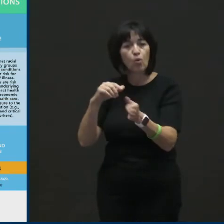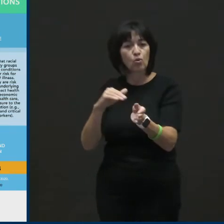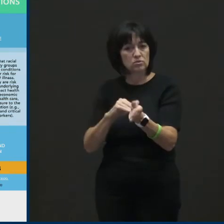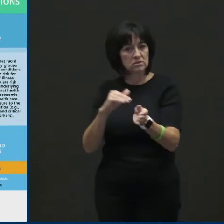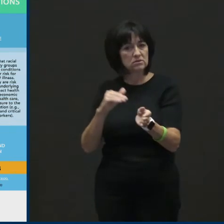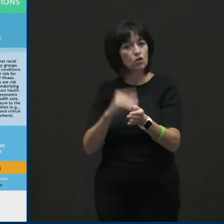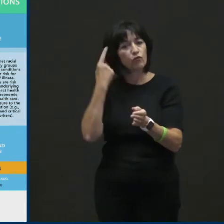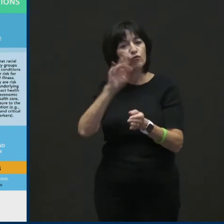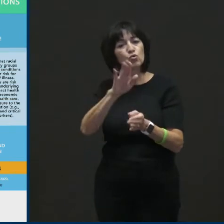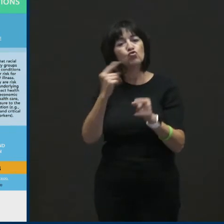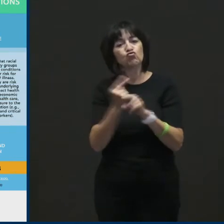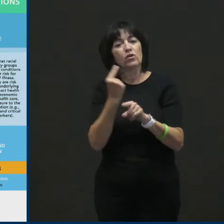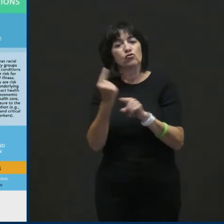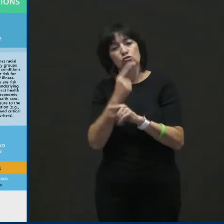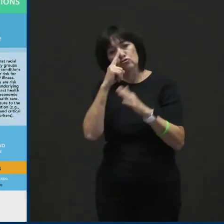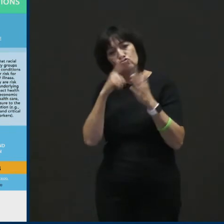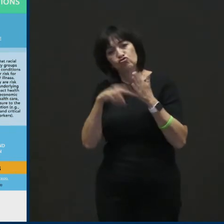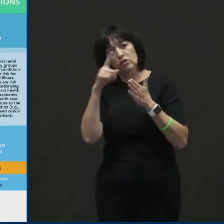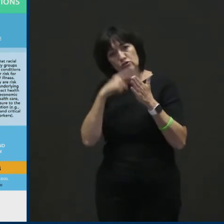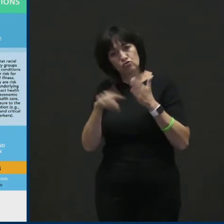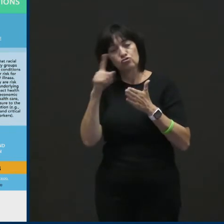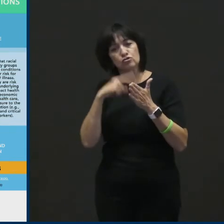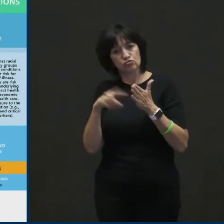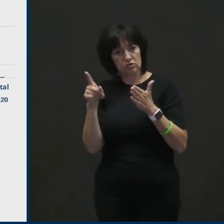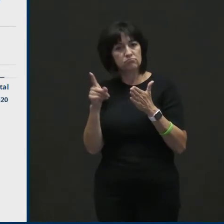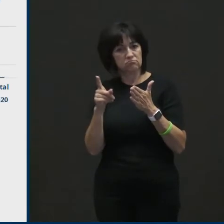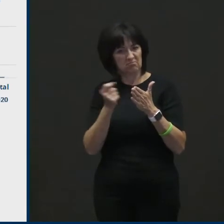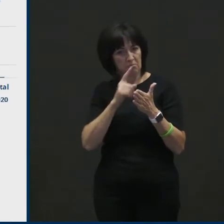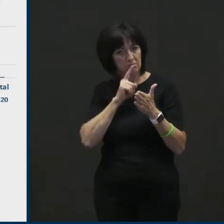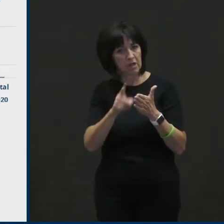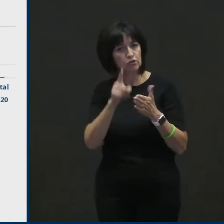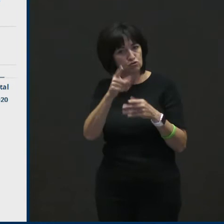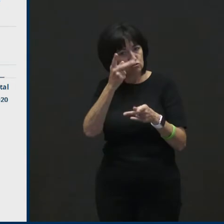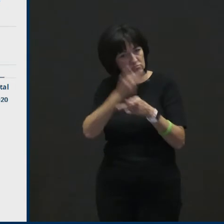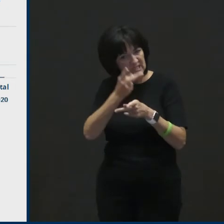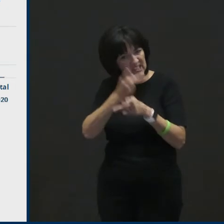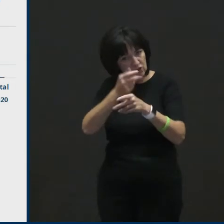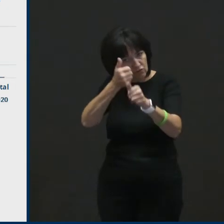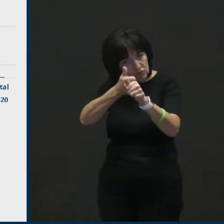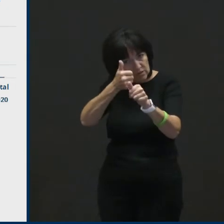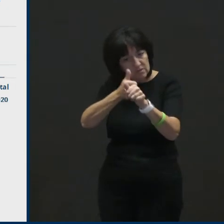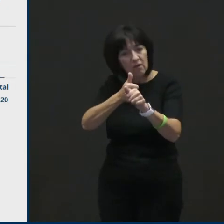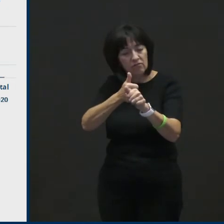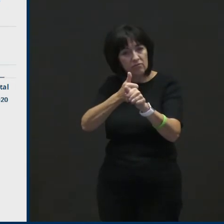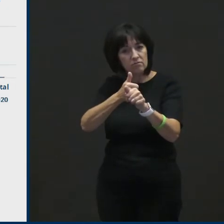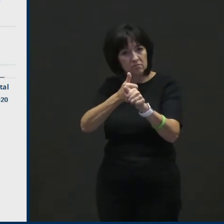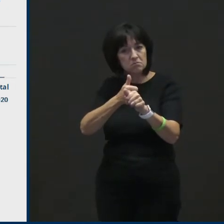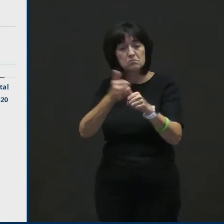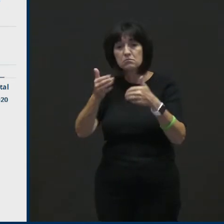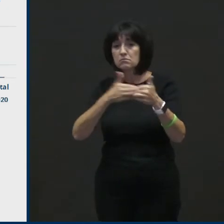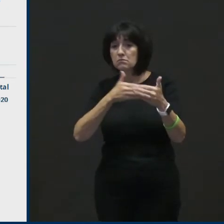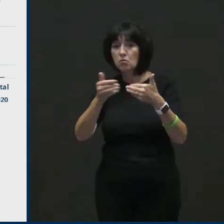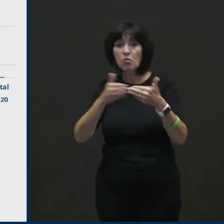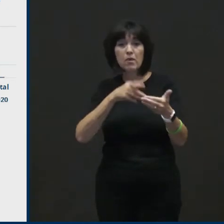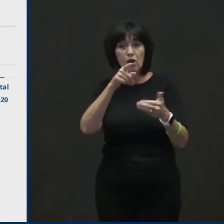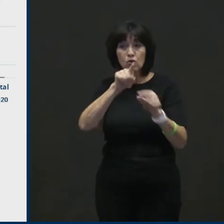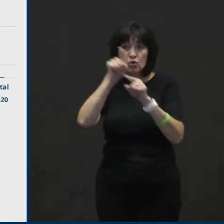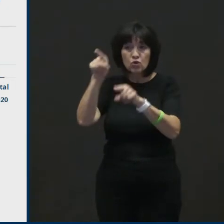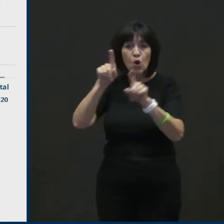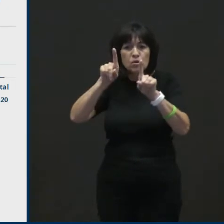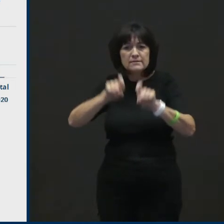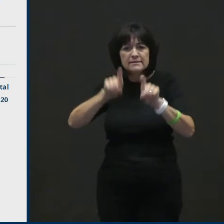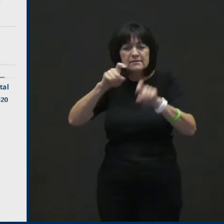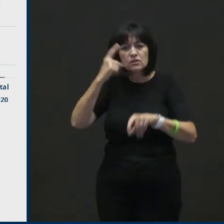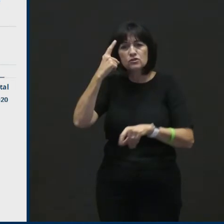haven't recently, and make sure you're taking care of your chronic conditions, as well as cancer screening. So